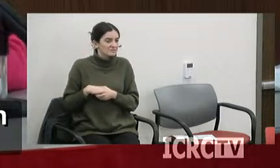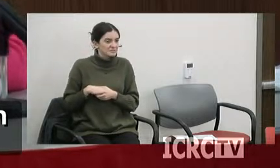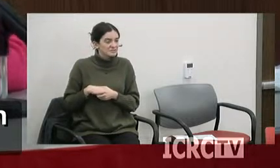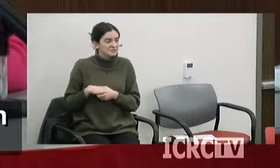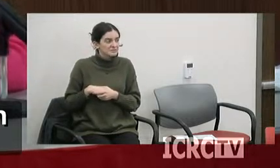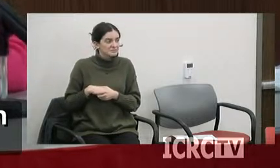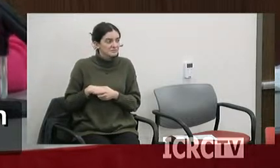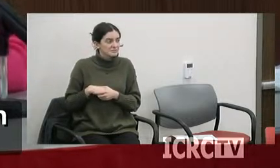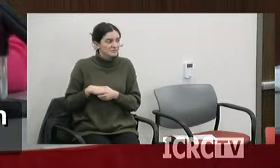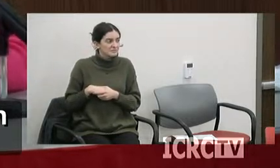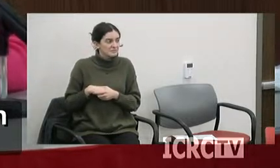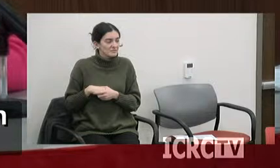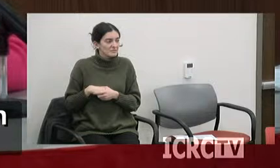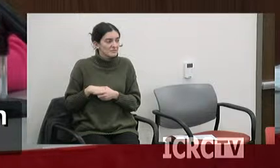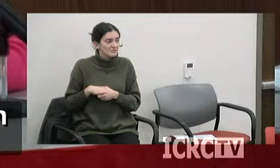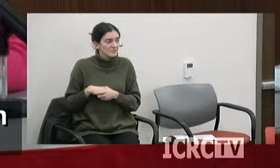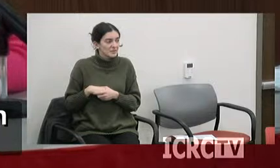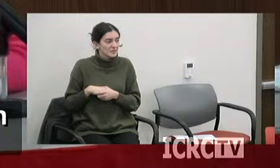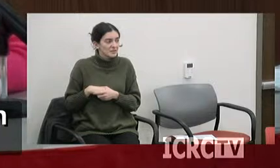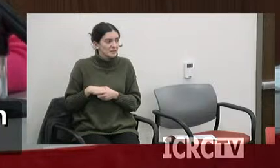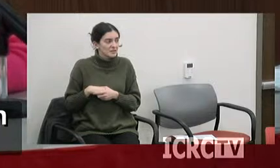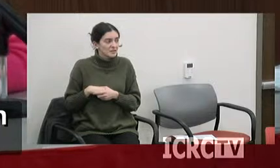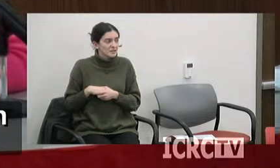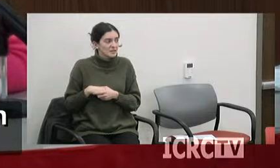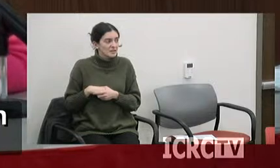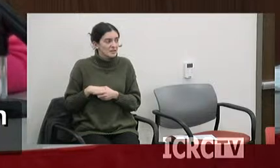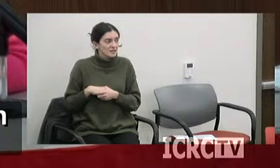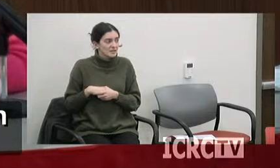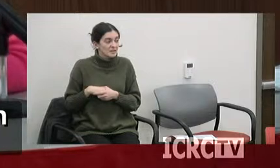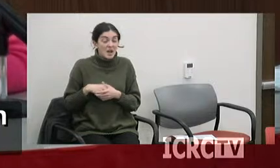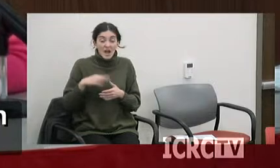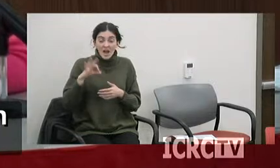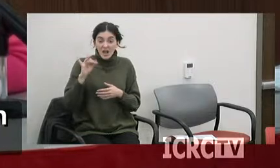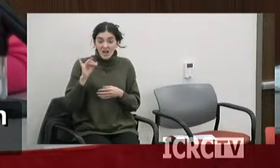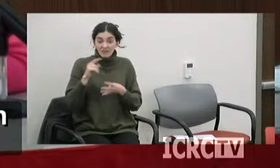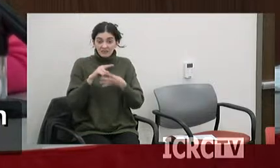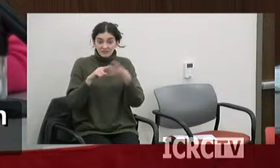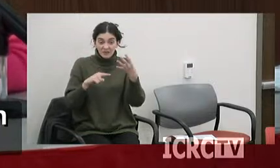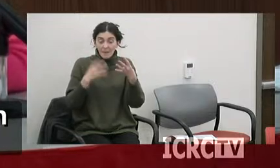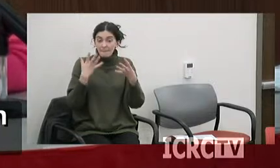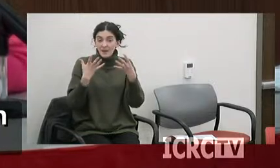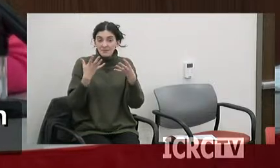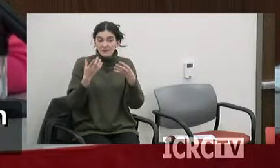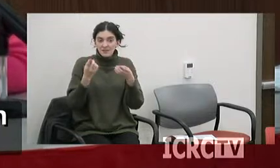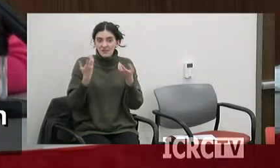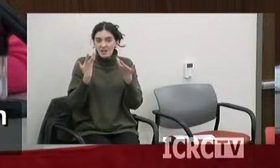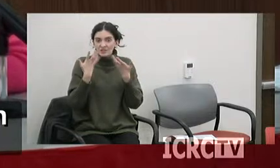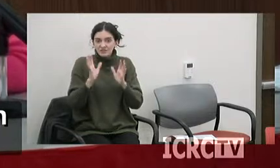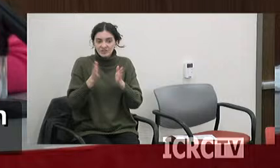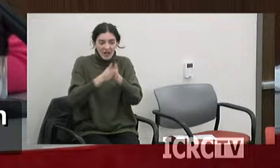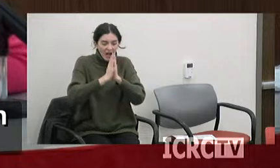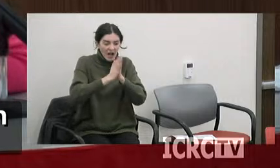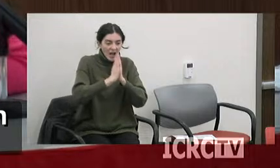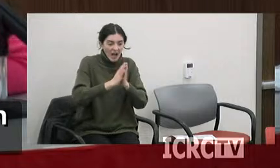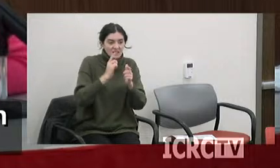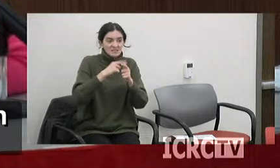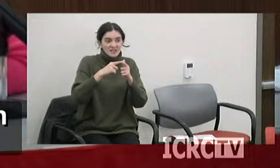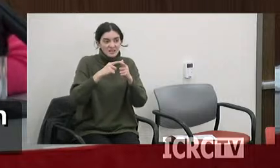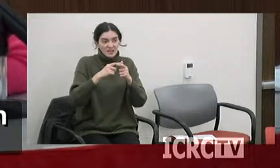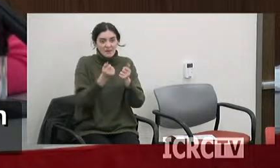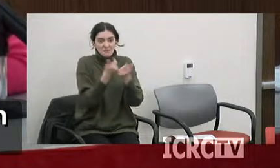if these happen to be on a narrowed down list of the most used, but I think that everything needs to be on the table and we need to look